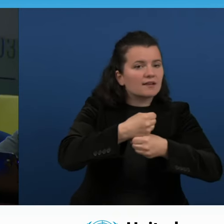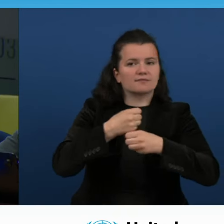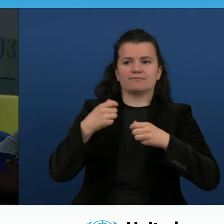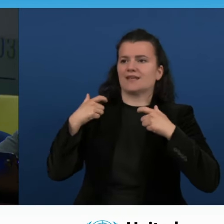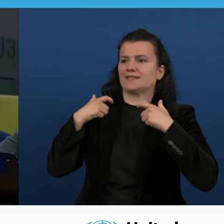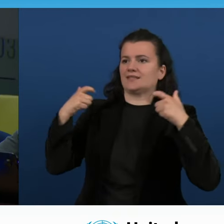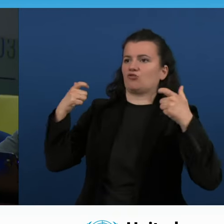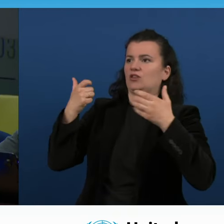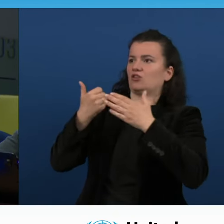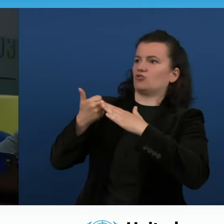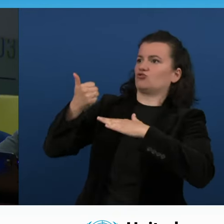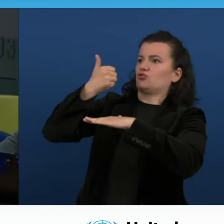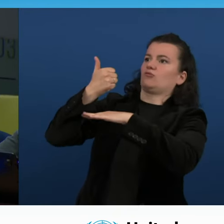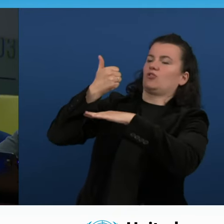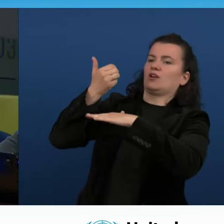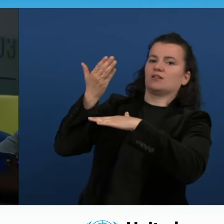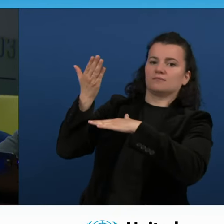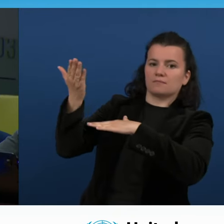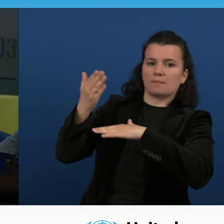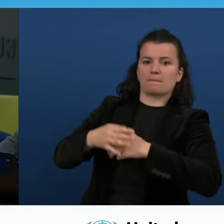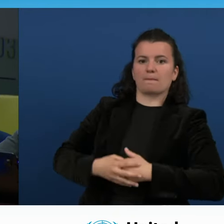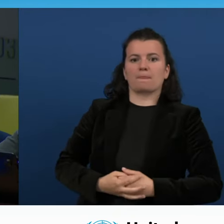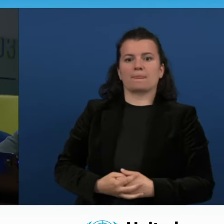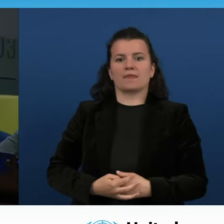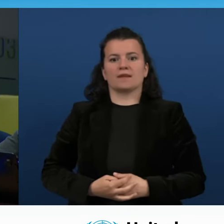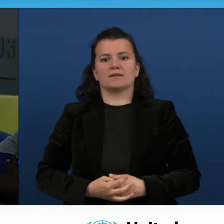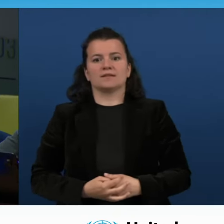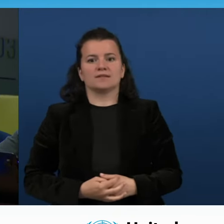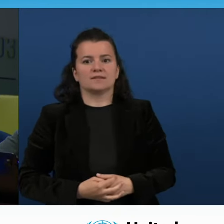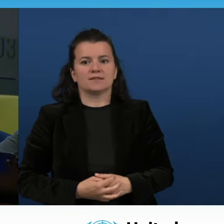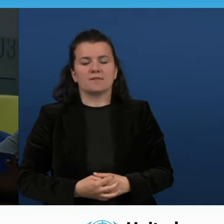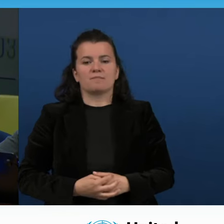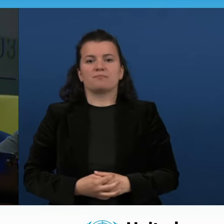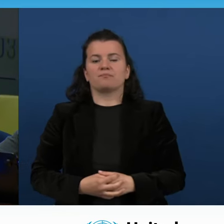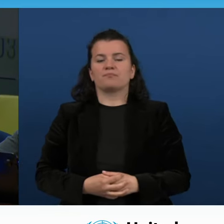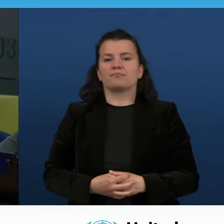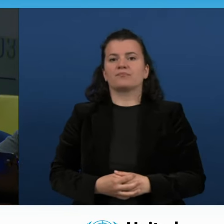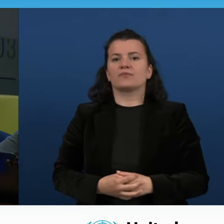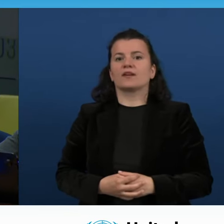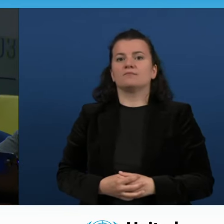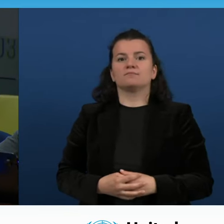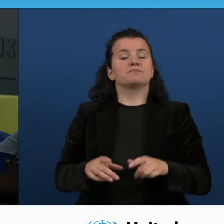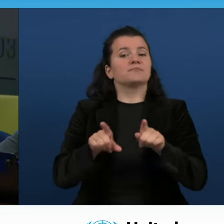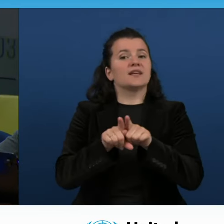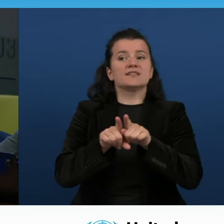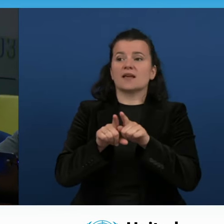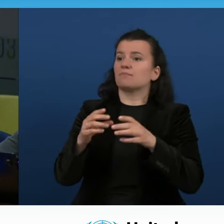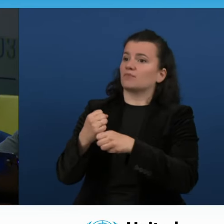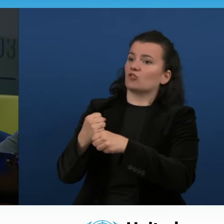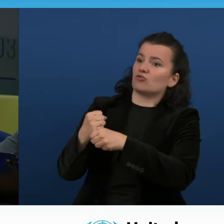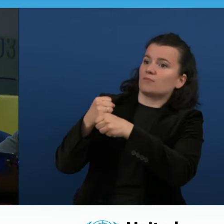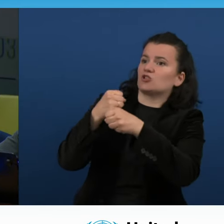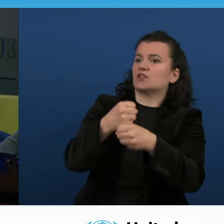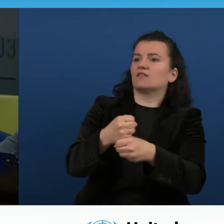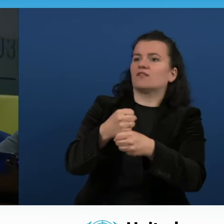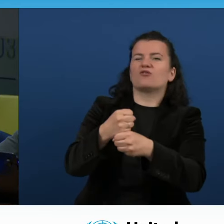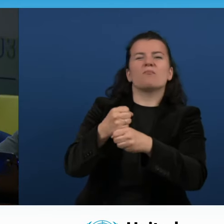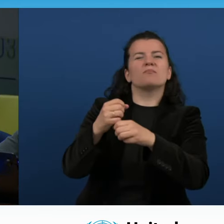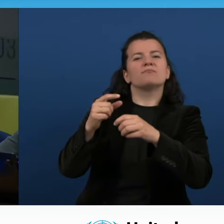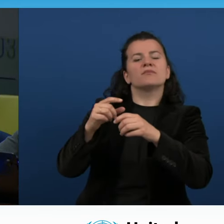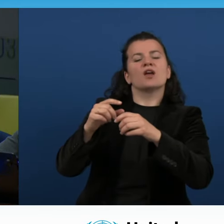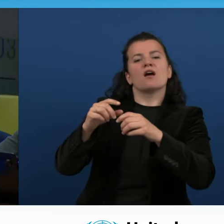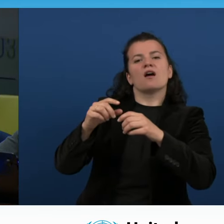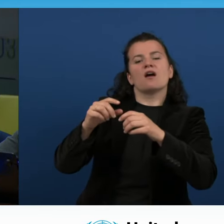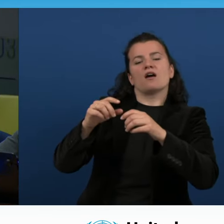Global Ambassador of the Third World, and representative of the Major Group for Children and Youth, Excellencies,